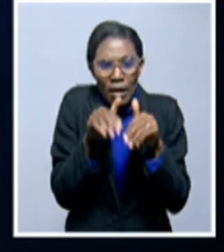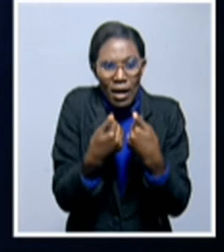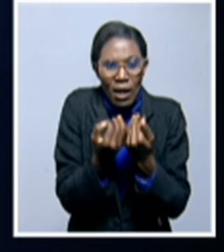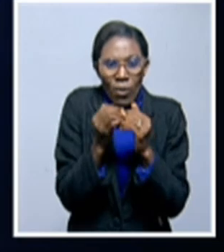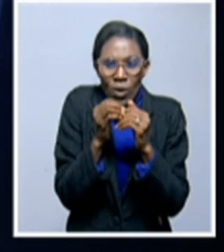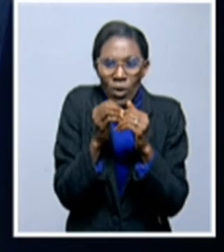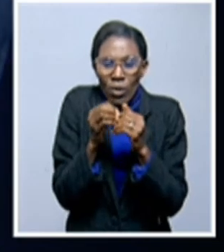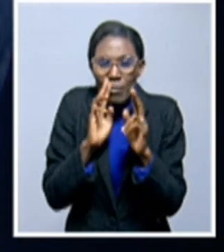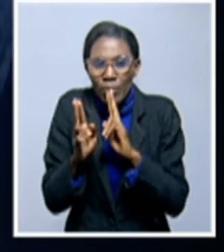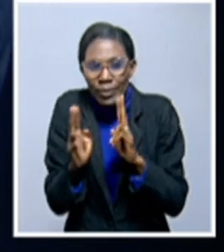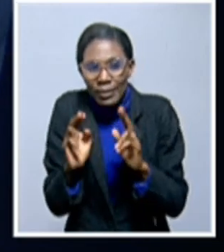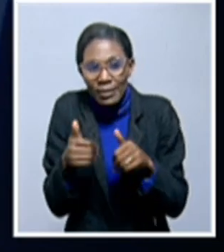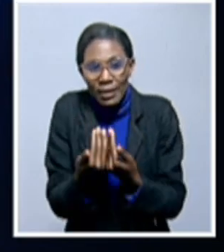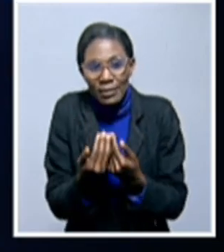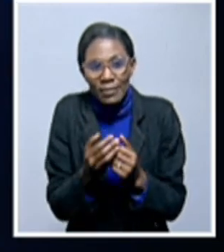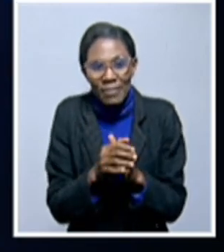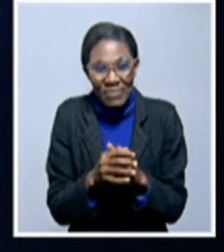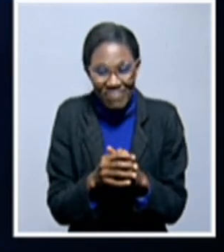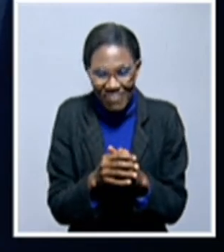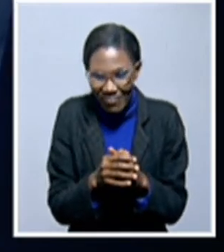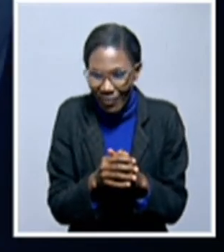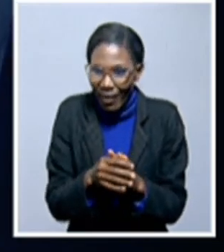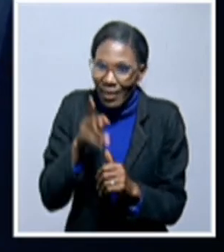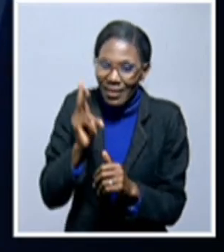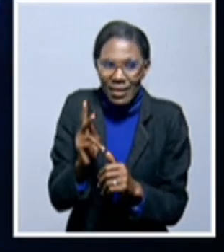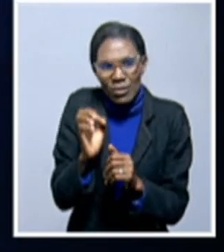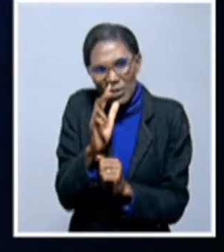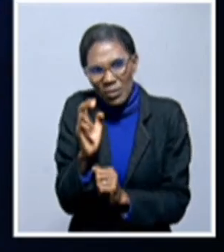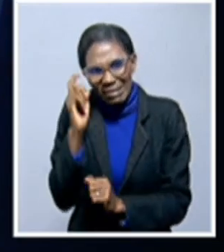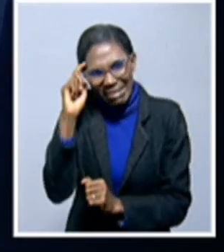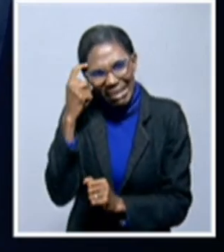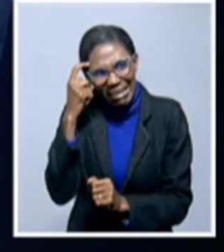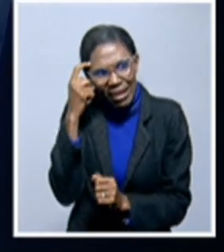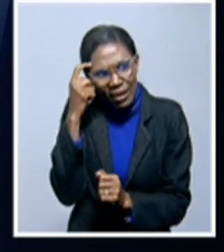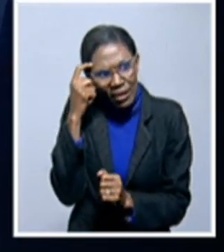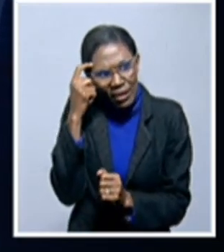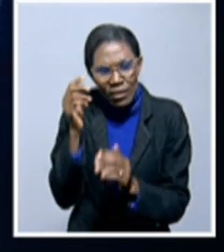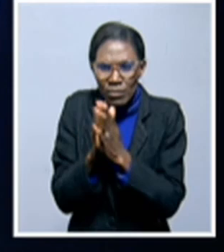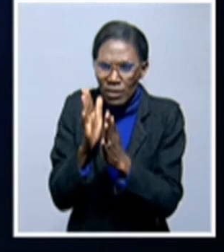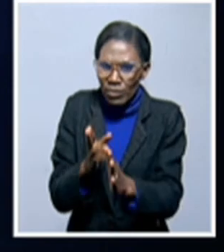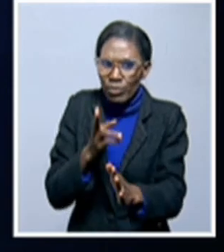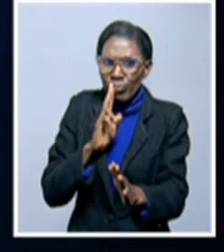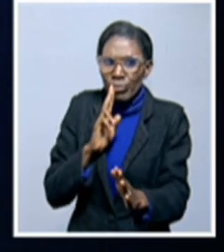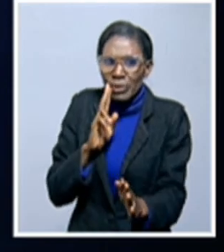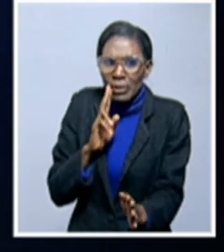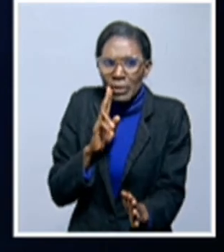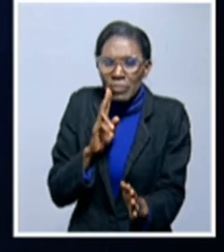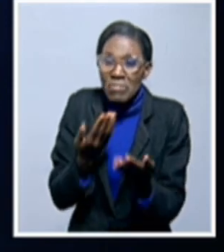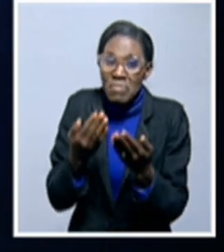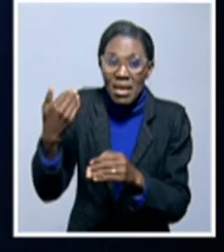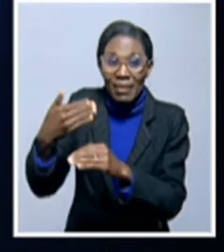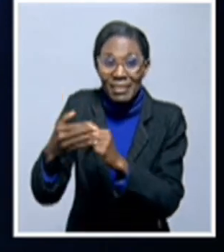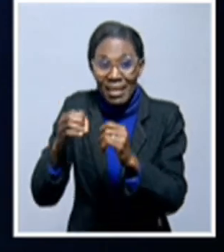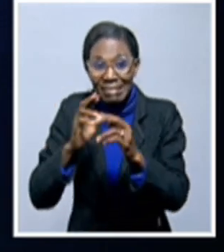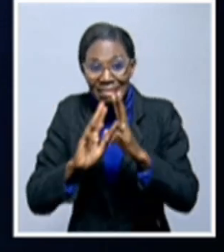with. So there is expiration to this tabling. Talk to us about that and what